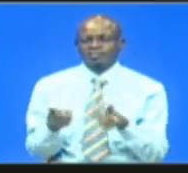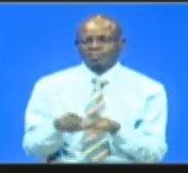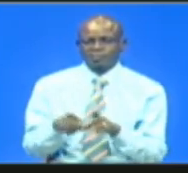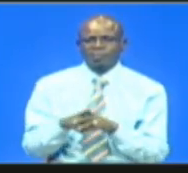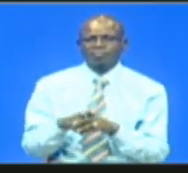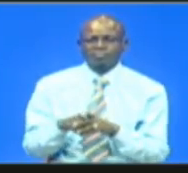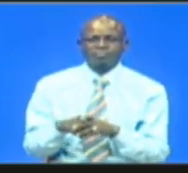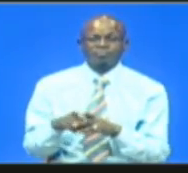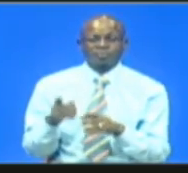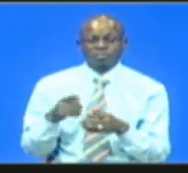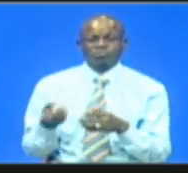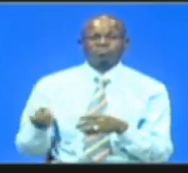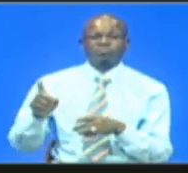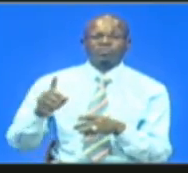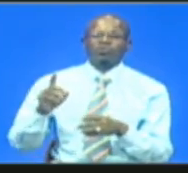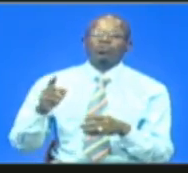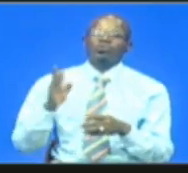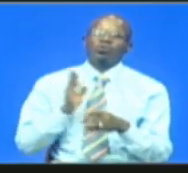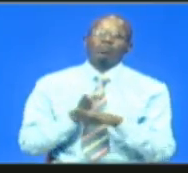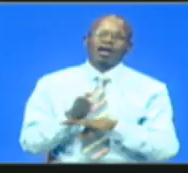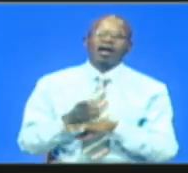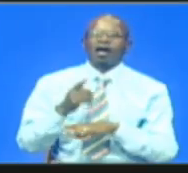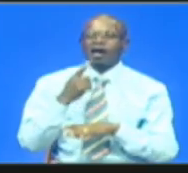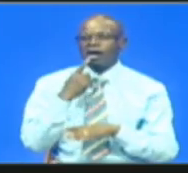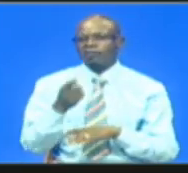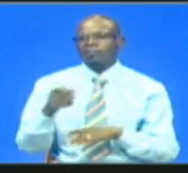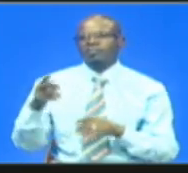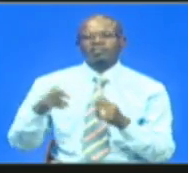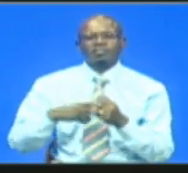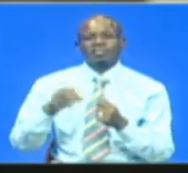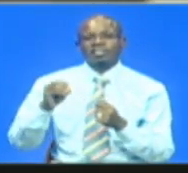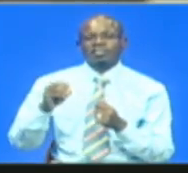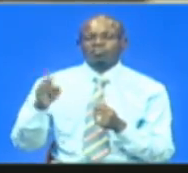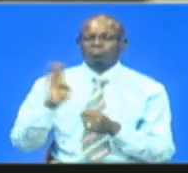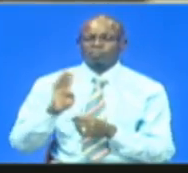as 170 billion shillings over the next 3 years.